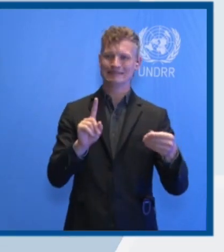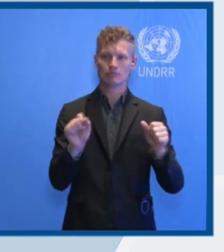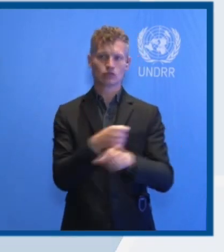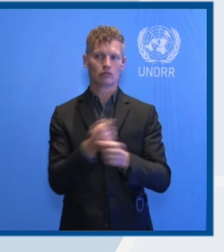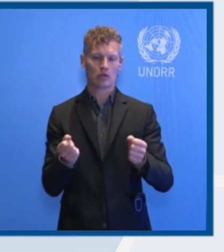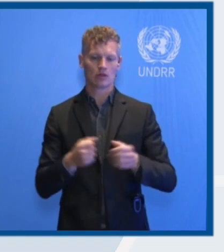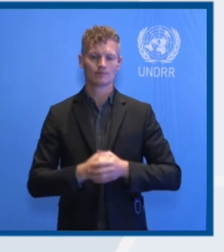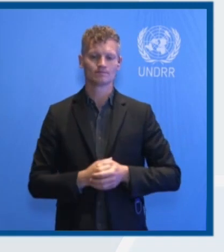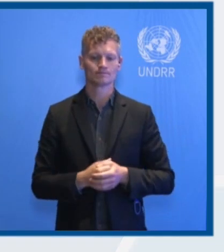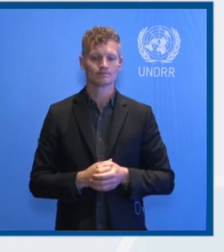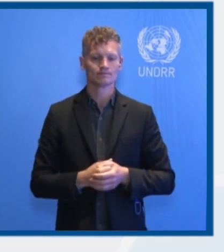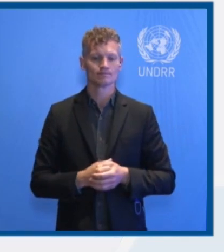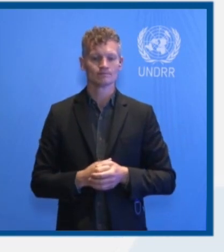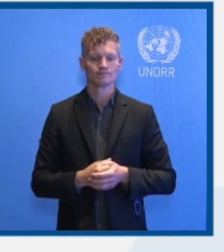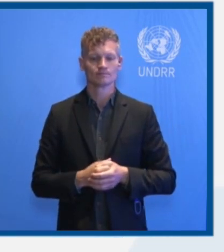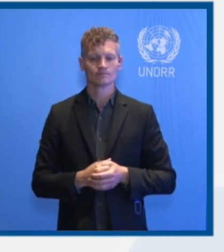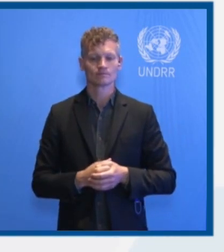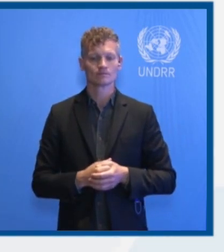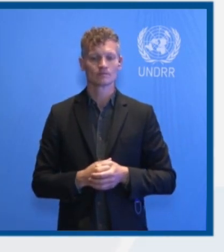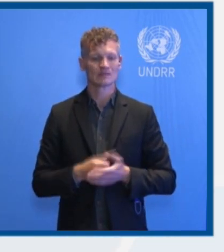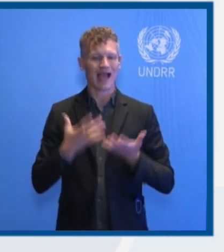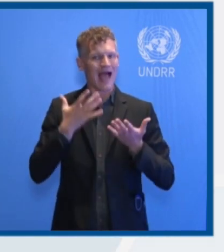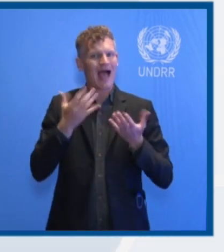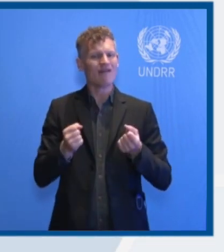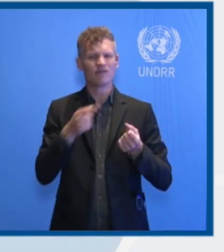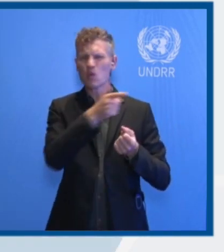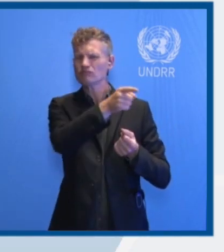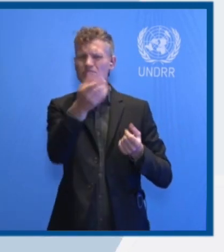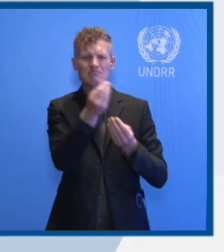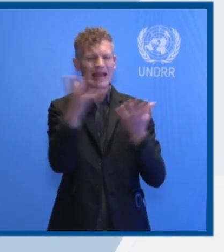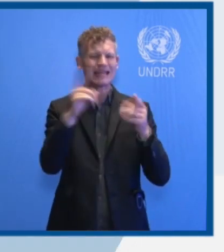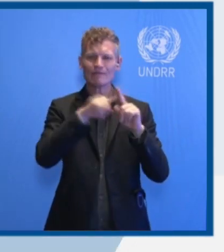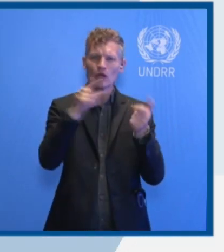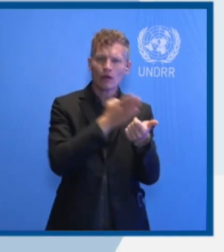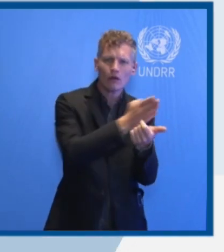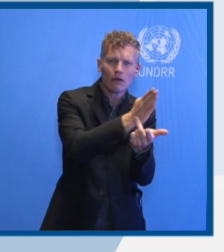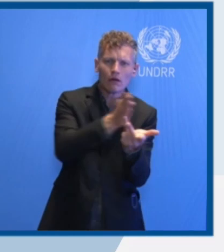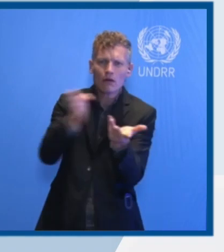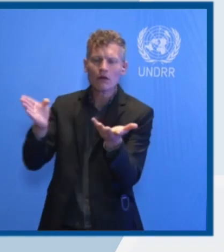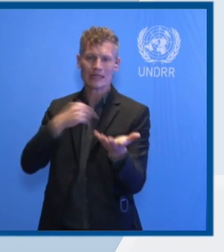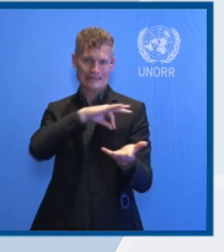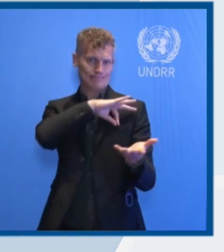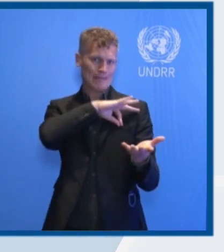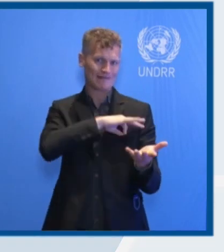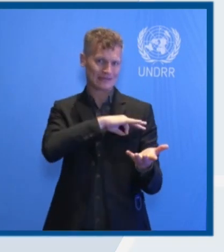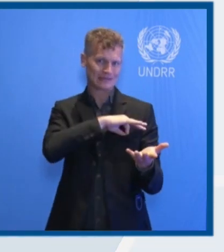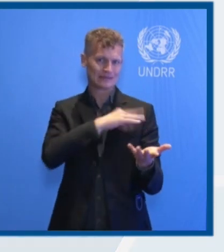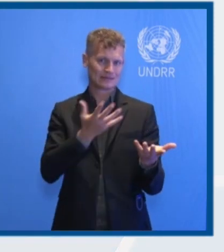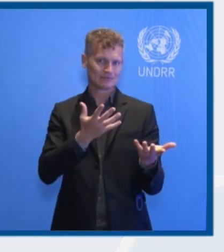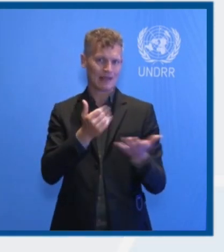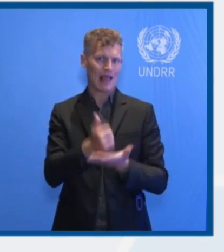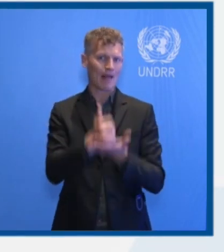had the discussion about, the submissions around food security, around water, around health,